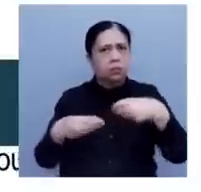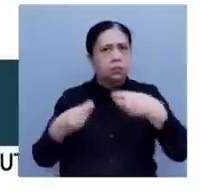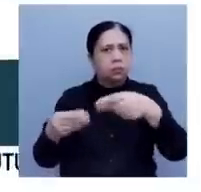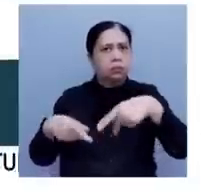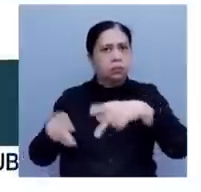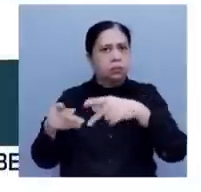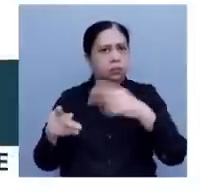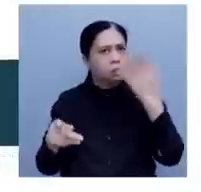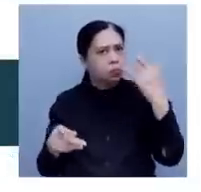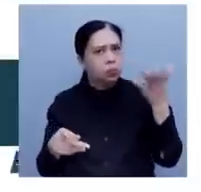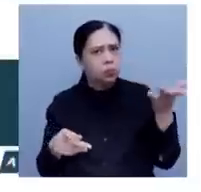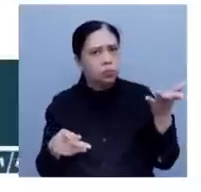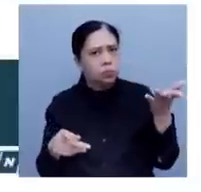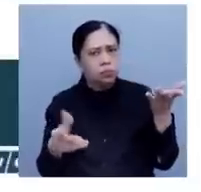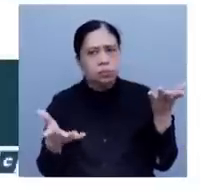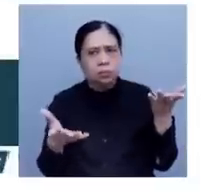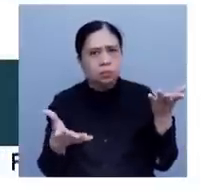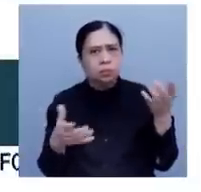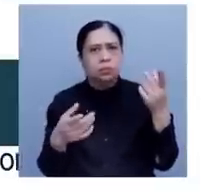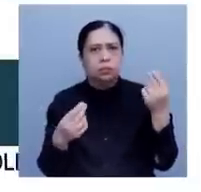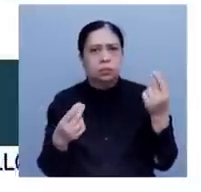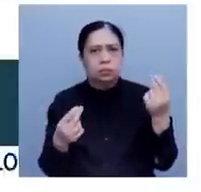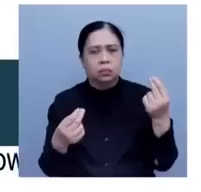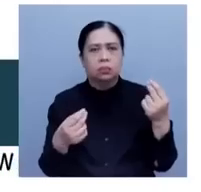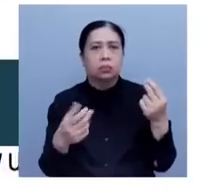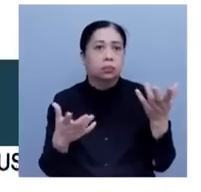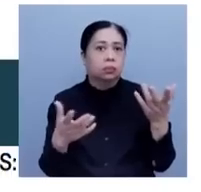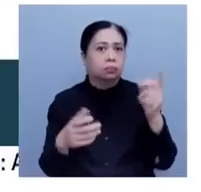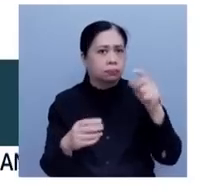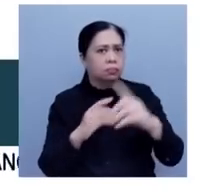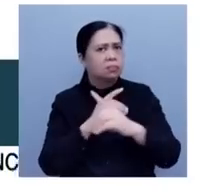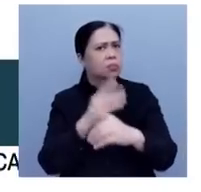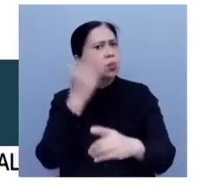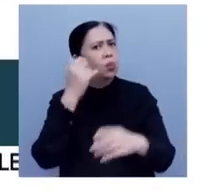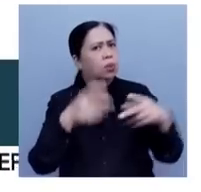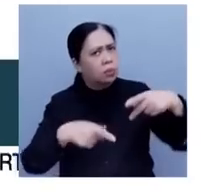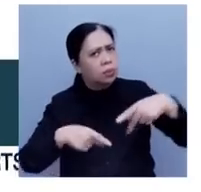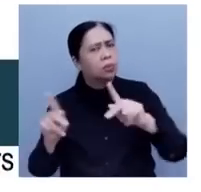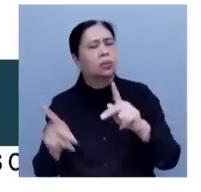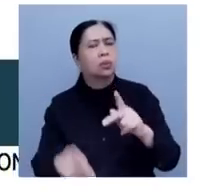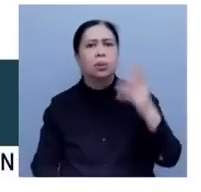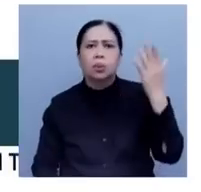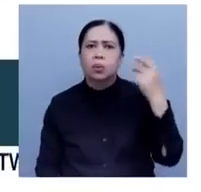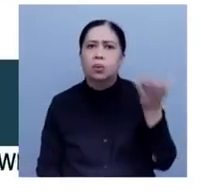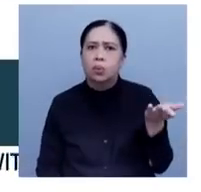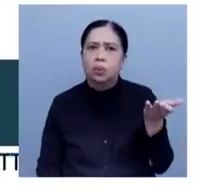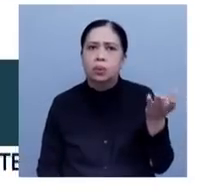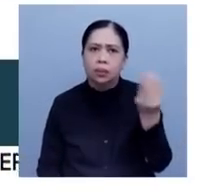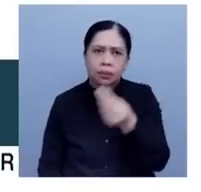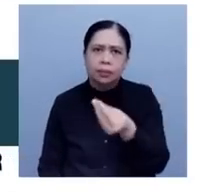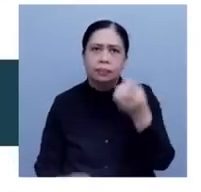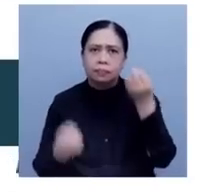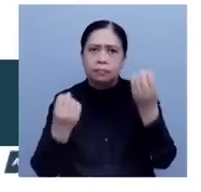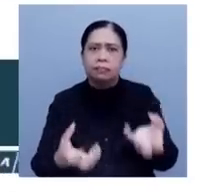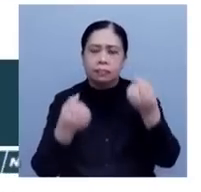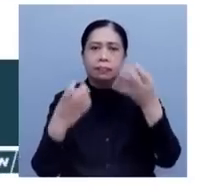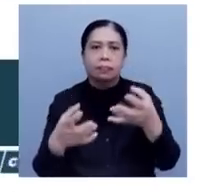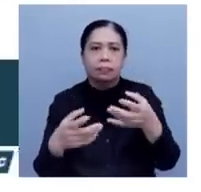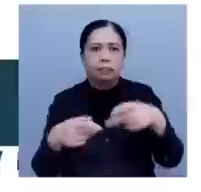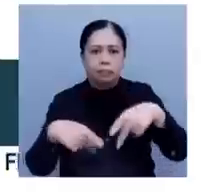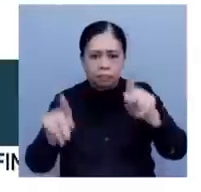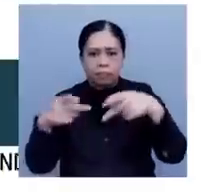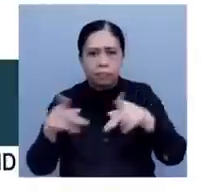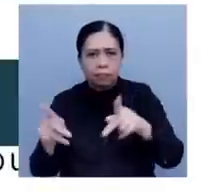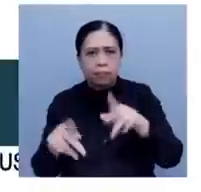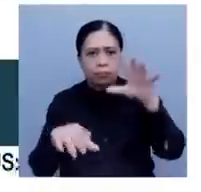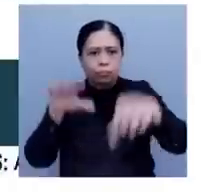reclamation permits to justify their decision. Why did they grant this many reclamation